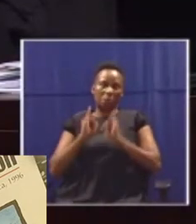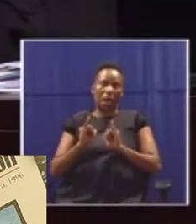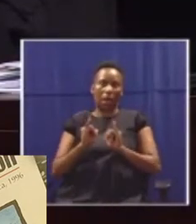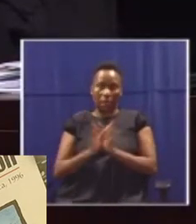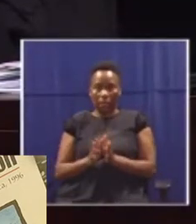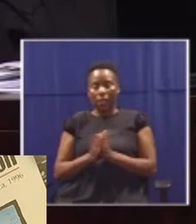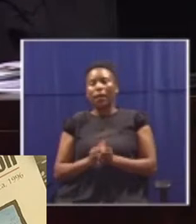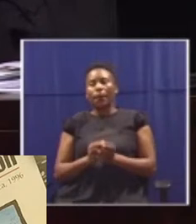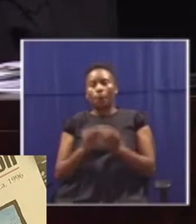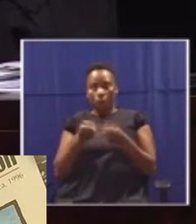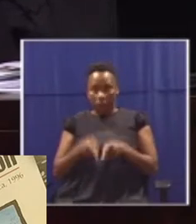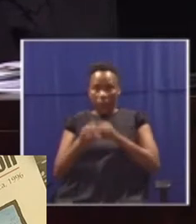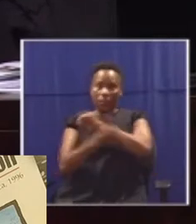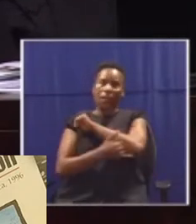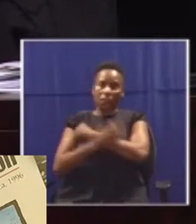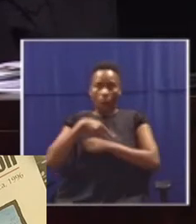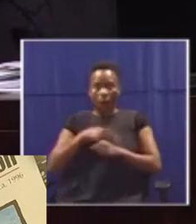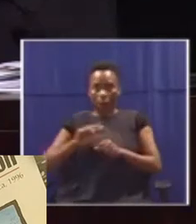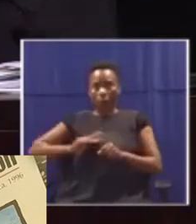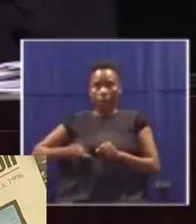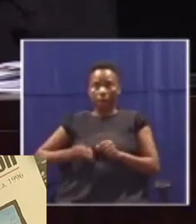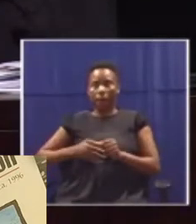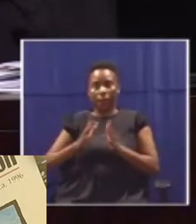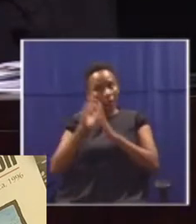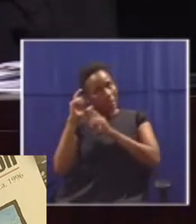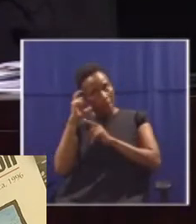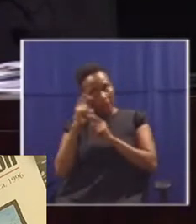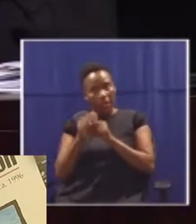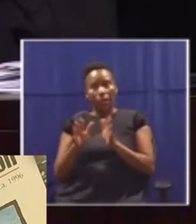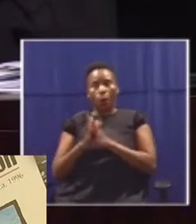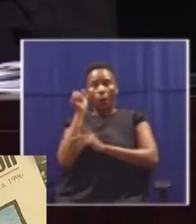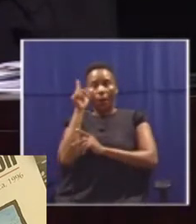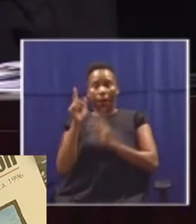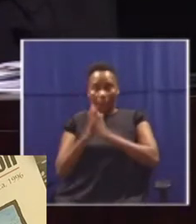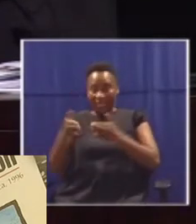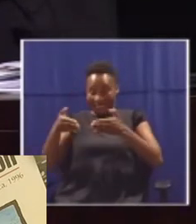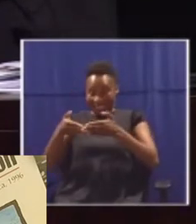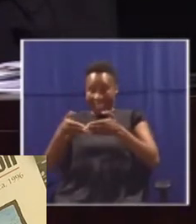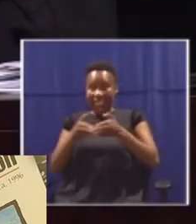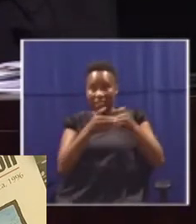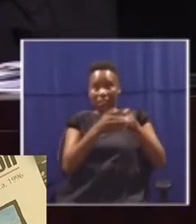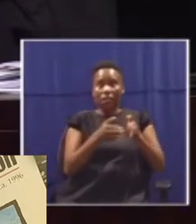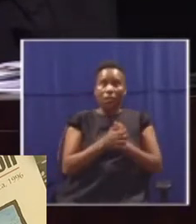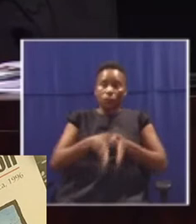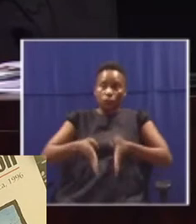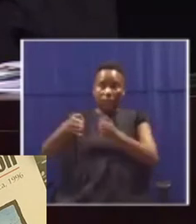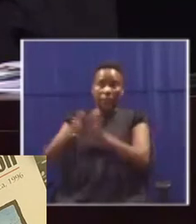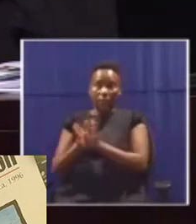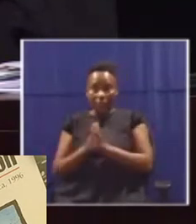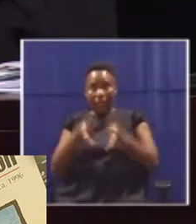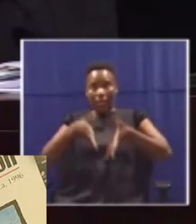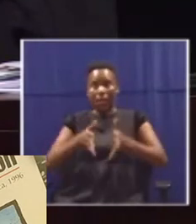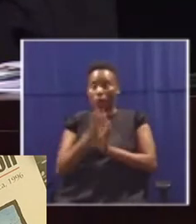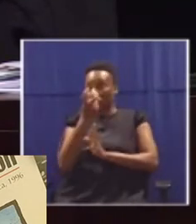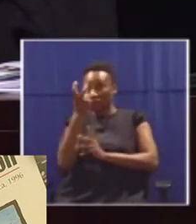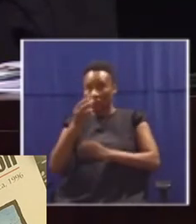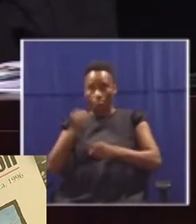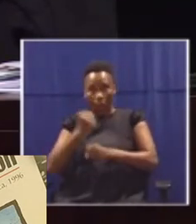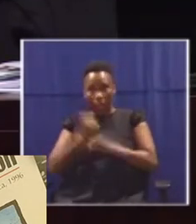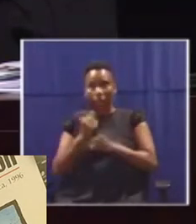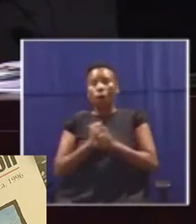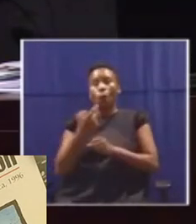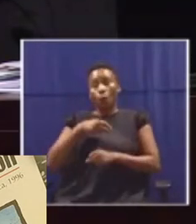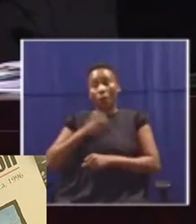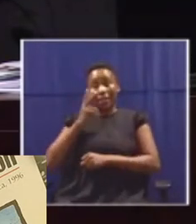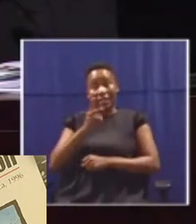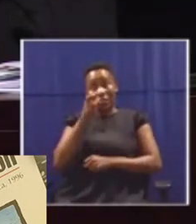wake up at dawn to stand at the street corners hoping for a day's work as domestic workers, we see you. To the children who fail,